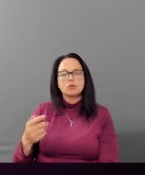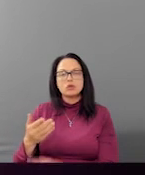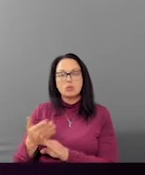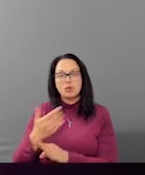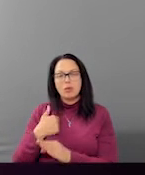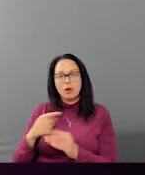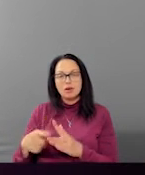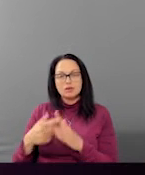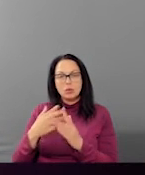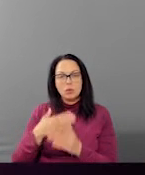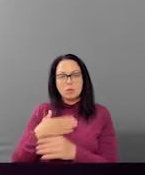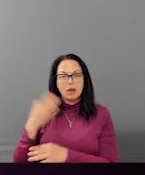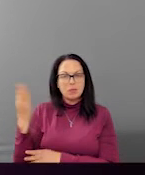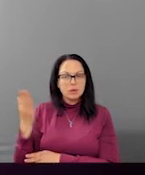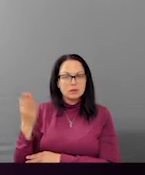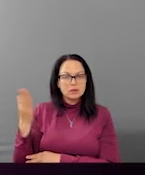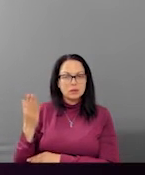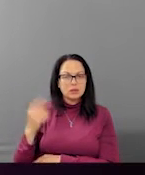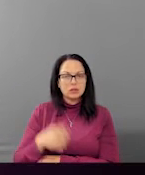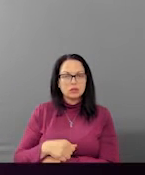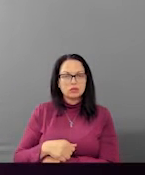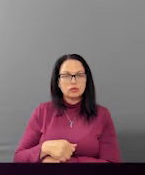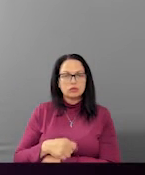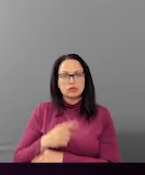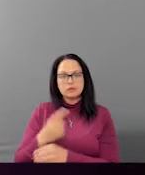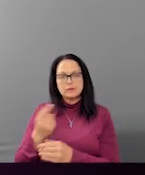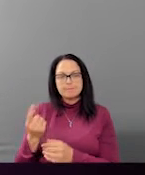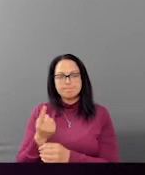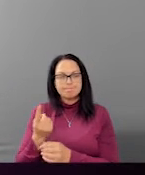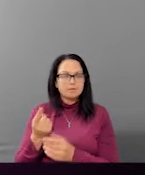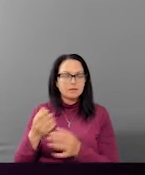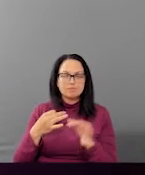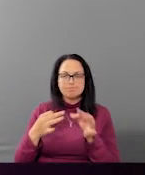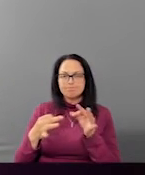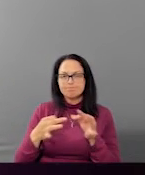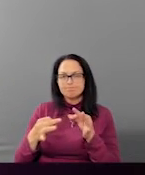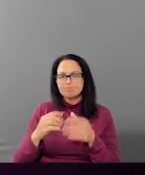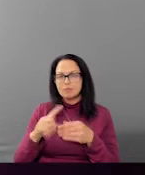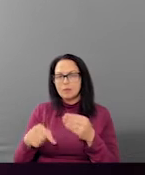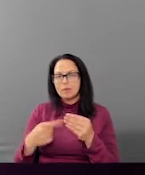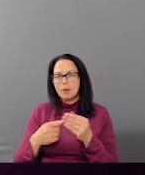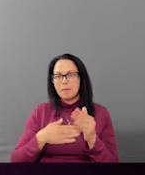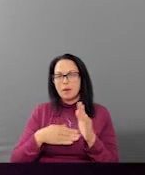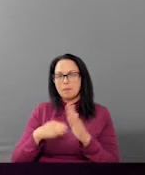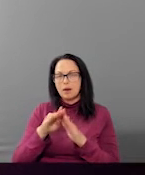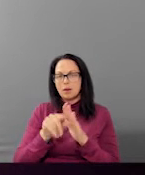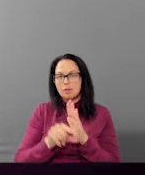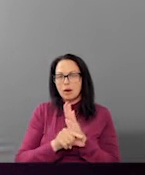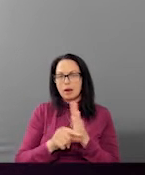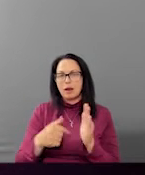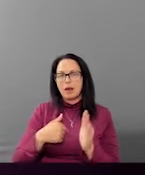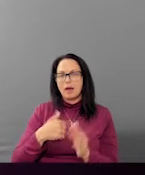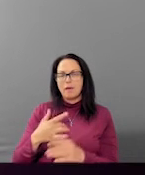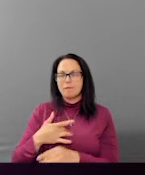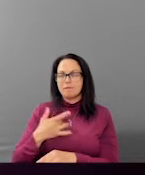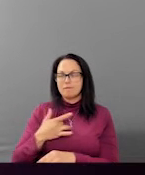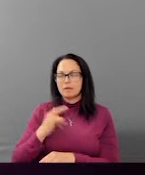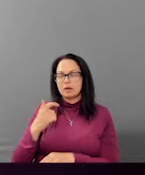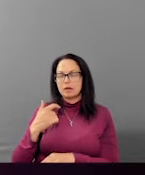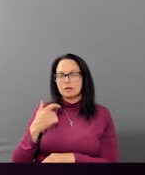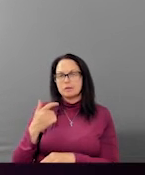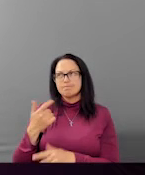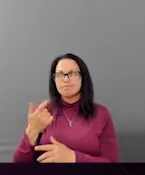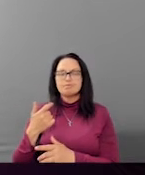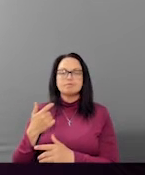get started with my presentation, just a little bit about me and my background. So my calling, I feel, has always been education.